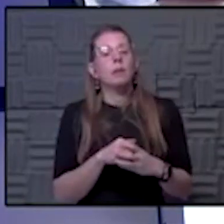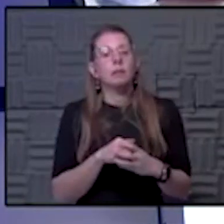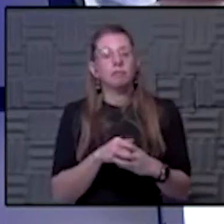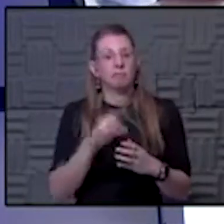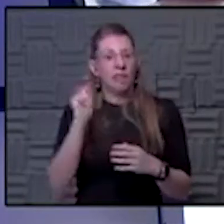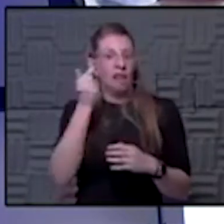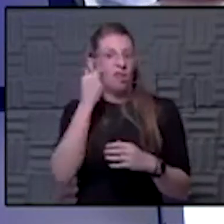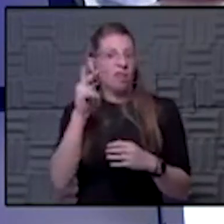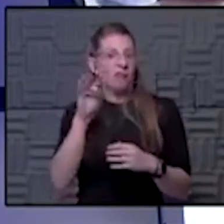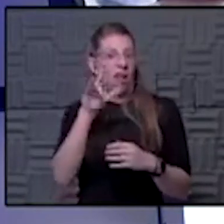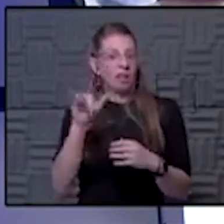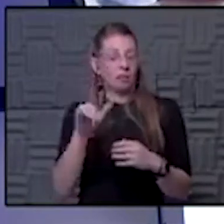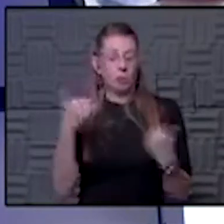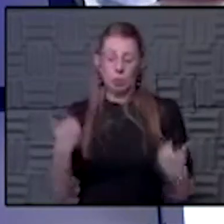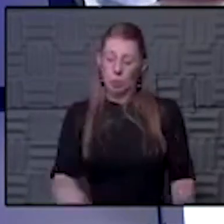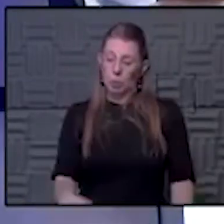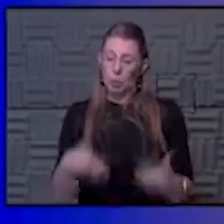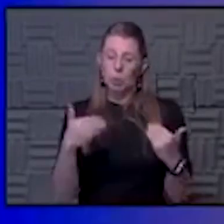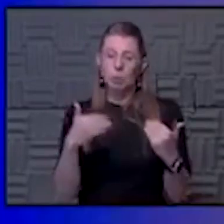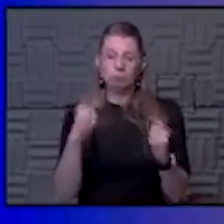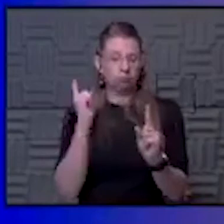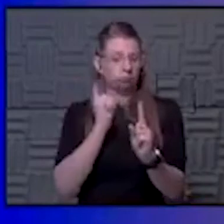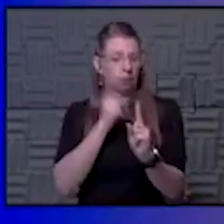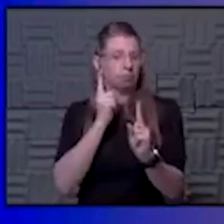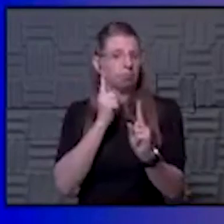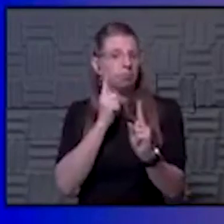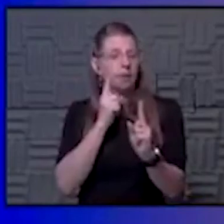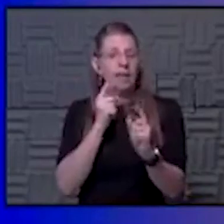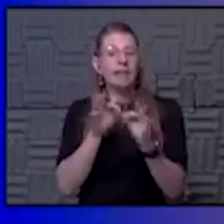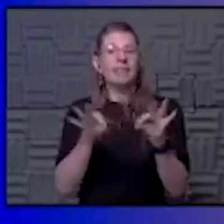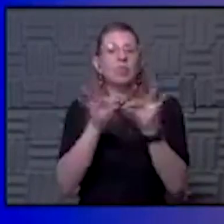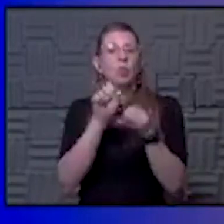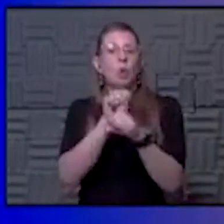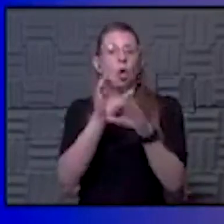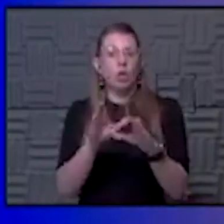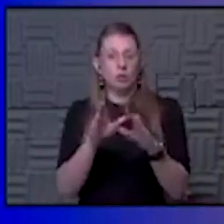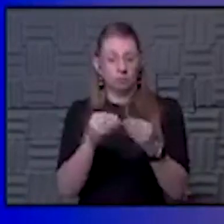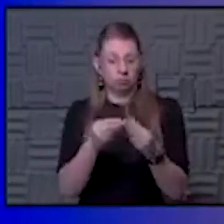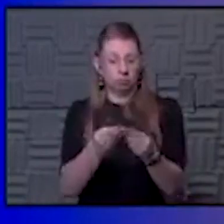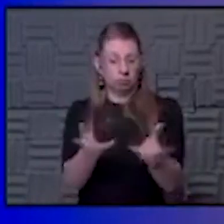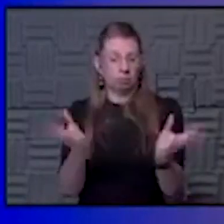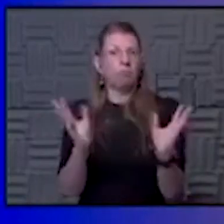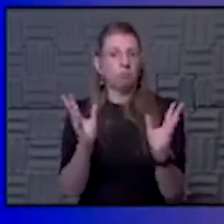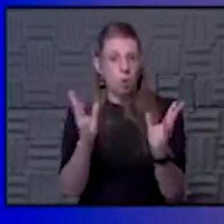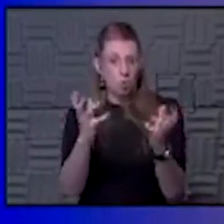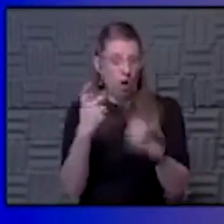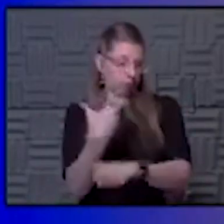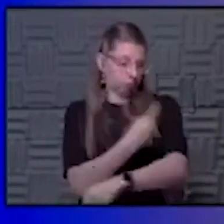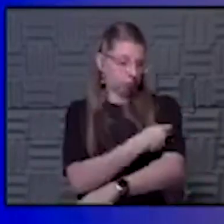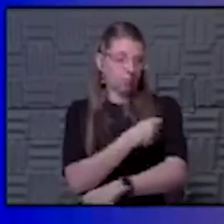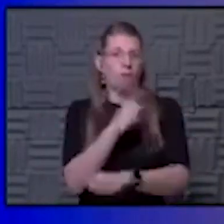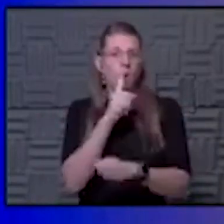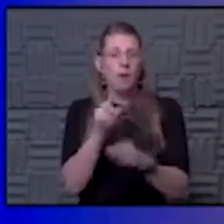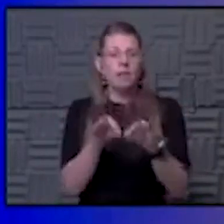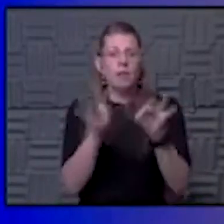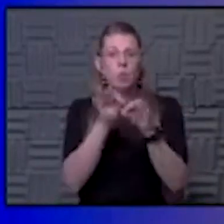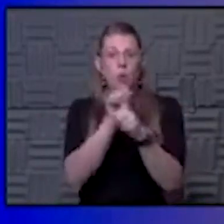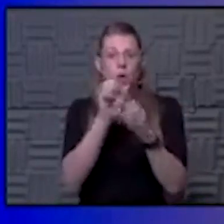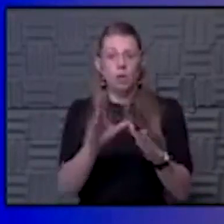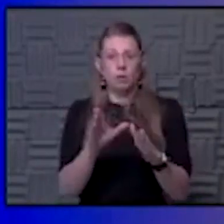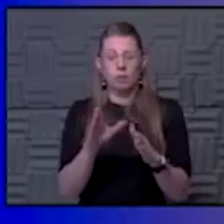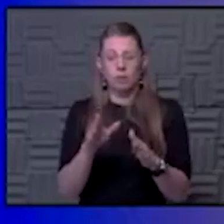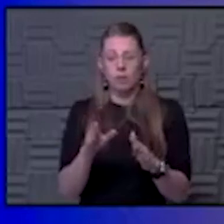with one of her initial comments, and that is about essential workers. We want to get it out to the essential workers. And then it was followed up by you when talking about